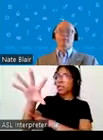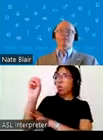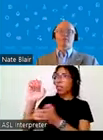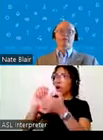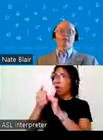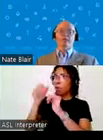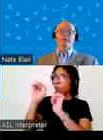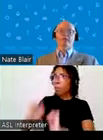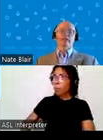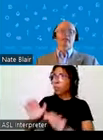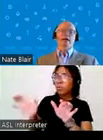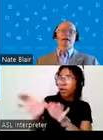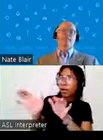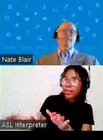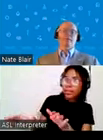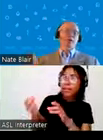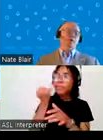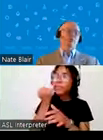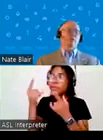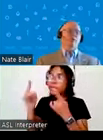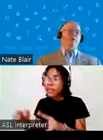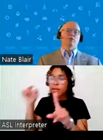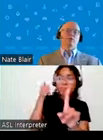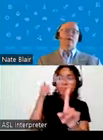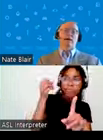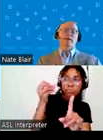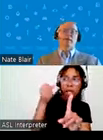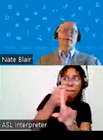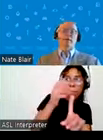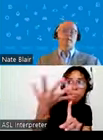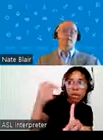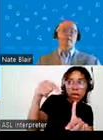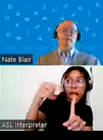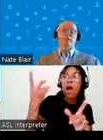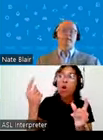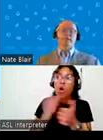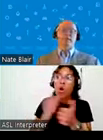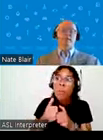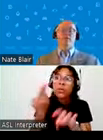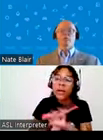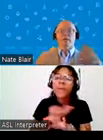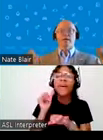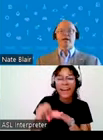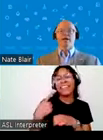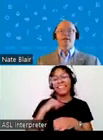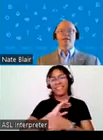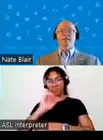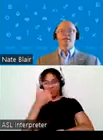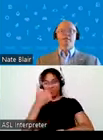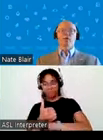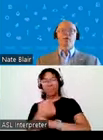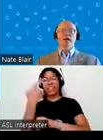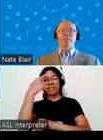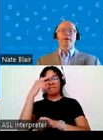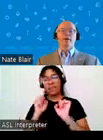that particular scenario. But then we go through and we do a reliability and performance analysis. So will that